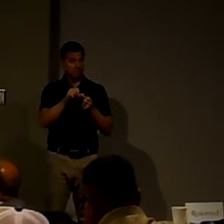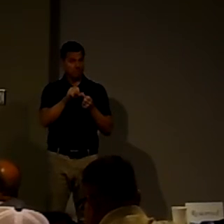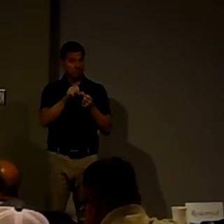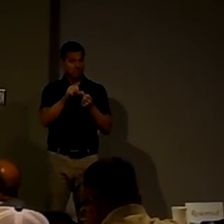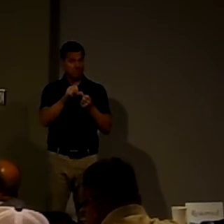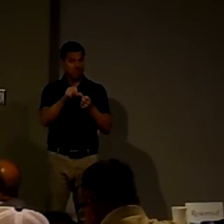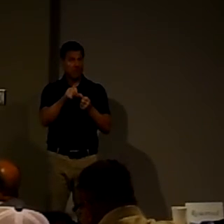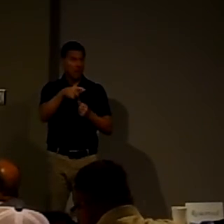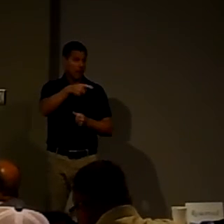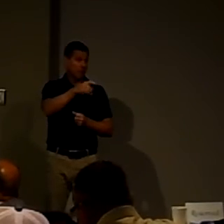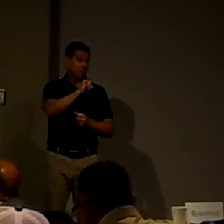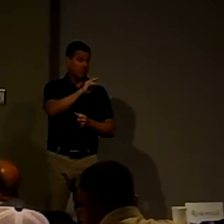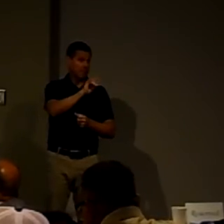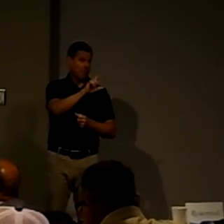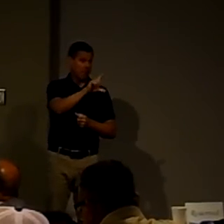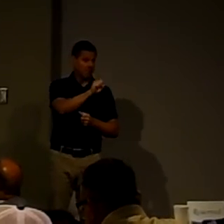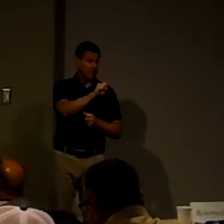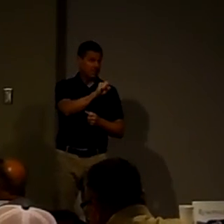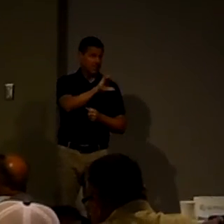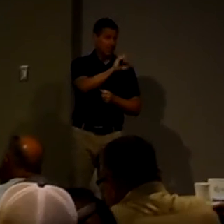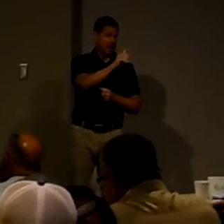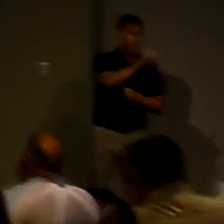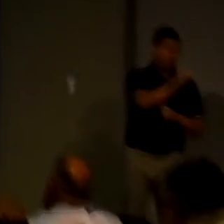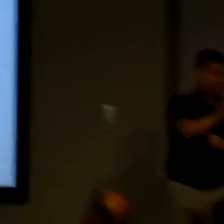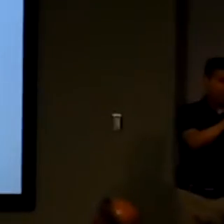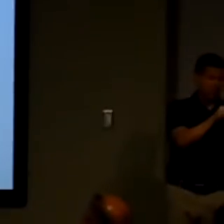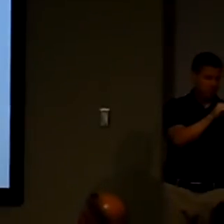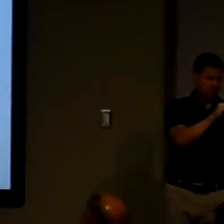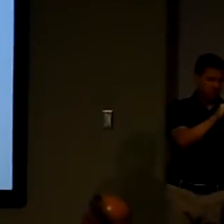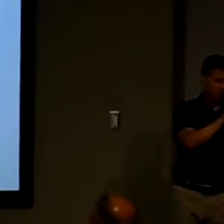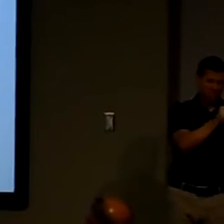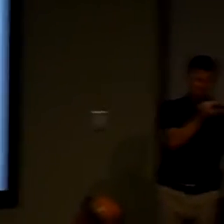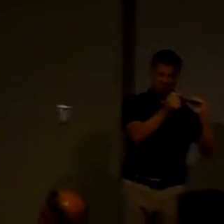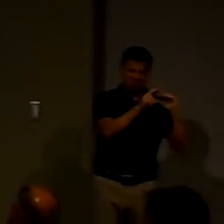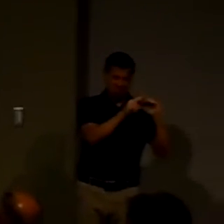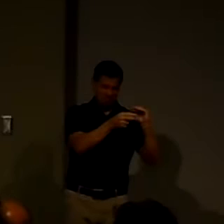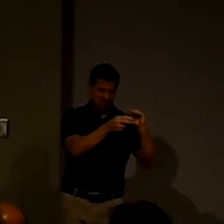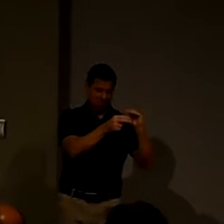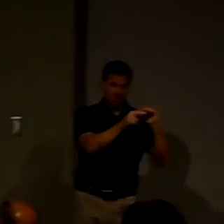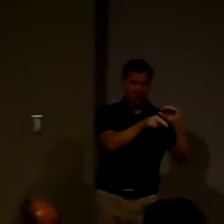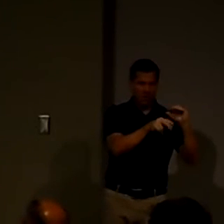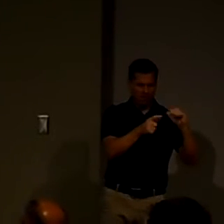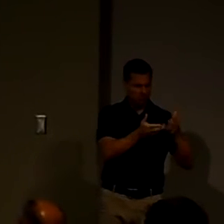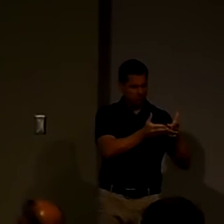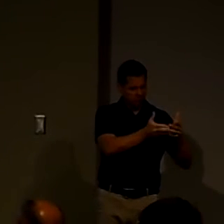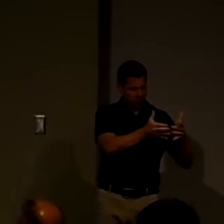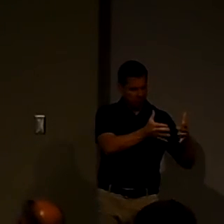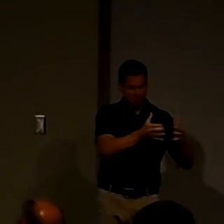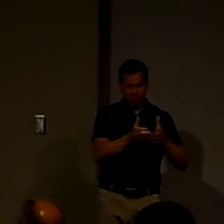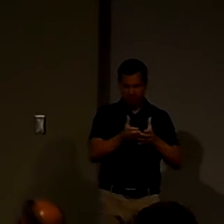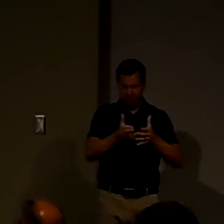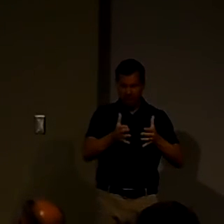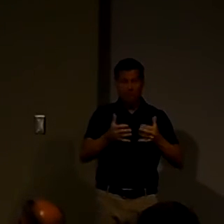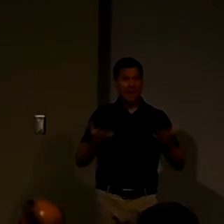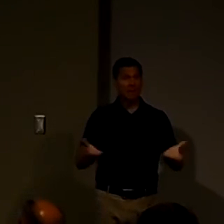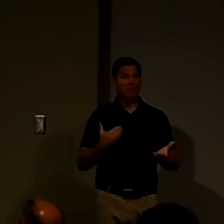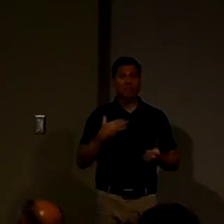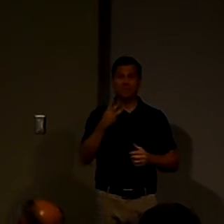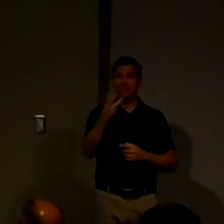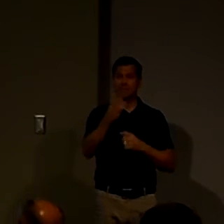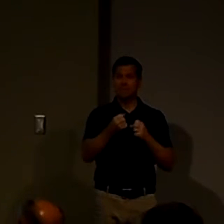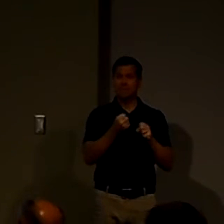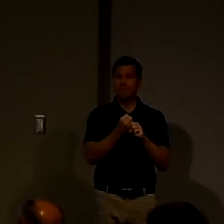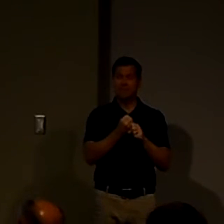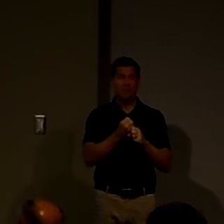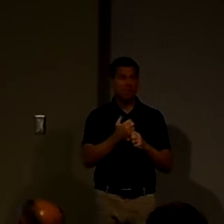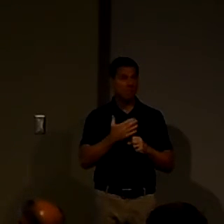area, and by the way, Pinellas was only slightly below that. And there's a reason around that. This is a great place to be. I've been here for 6 years. The quality of